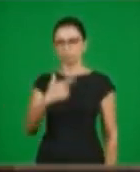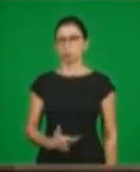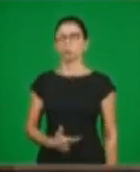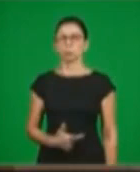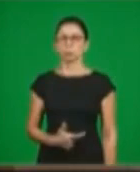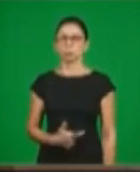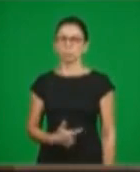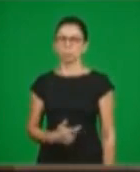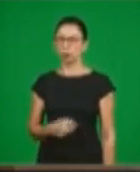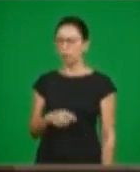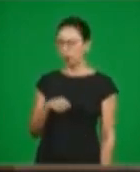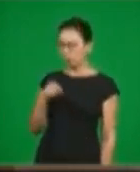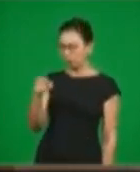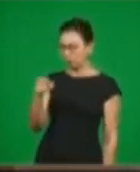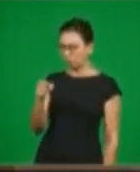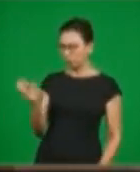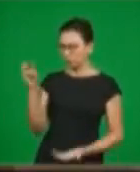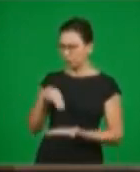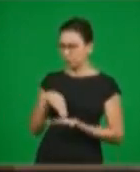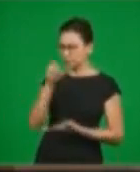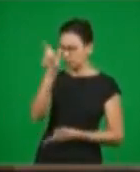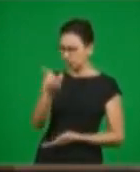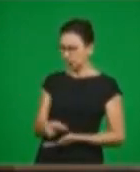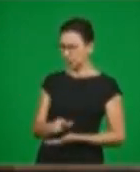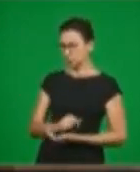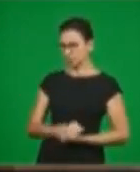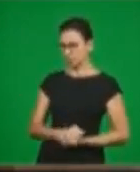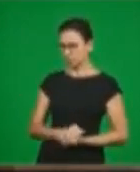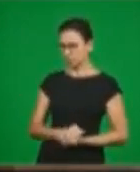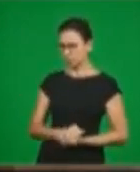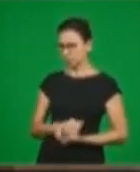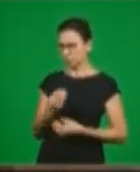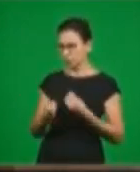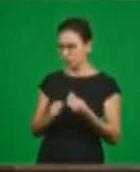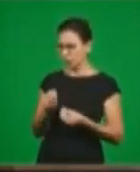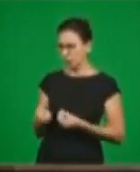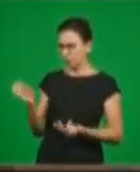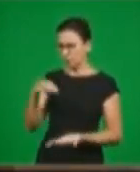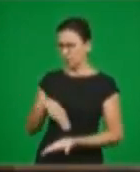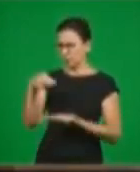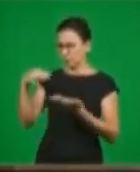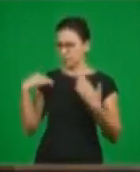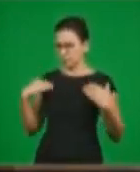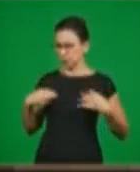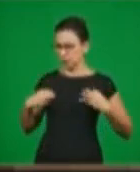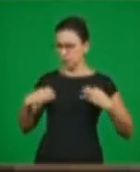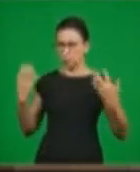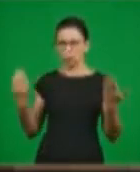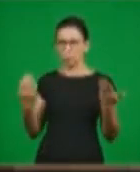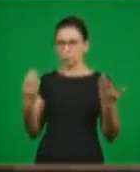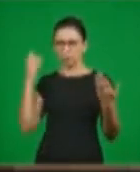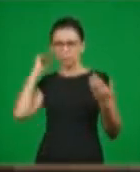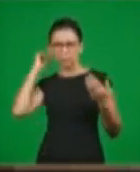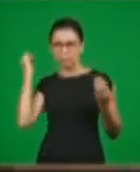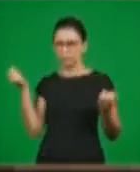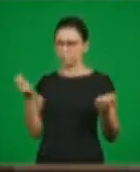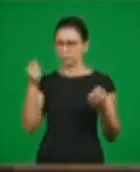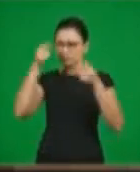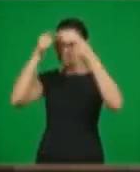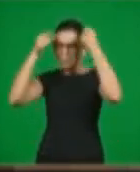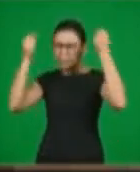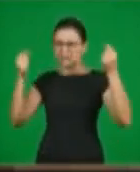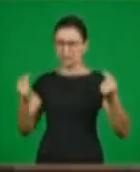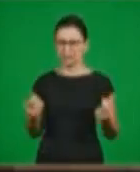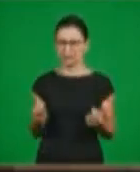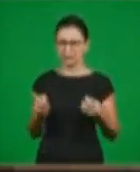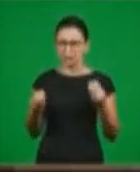they have to follow a rule, because if they fall, if they dress like this, if they dress like that, they need to follow, just